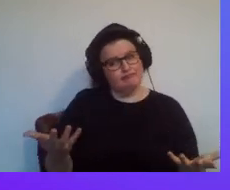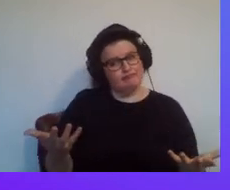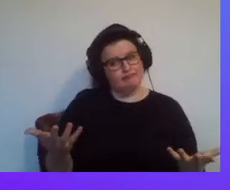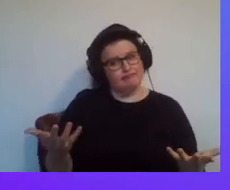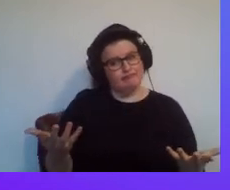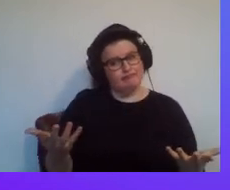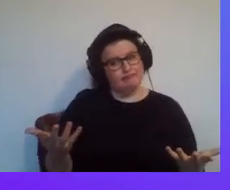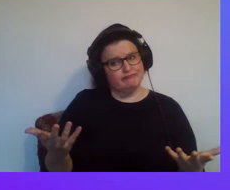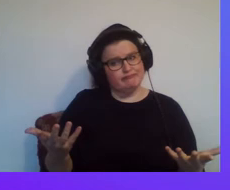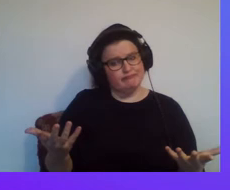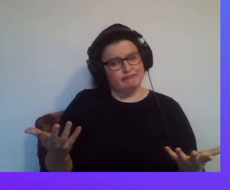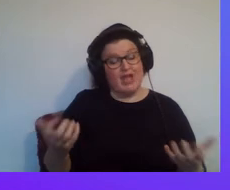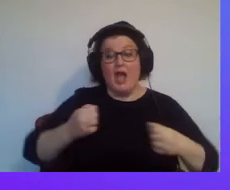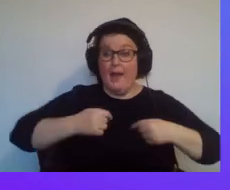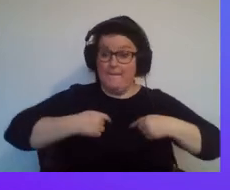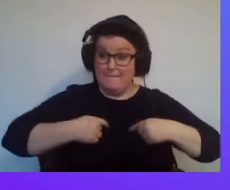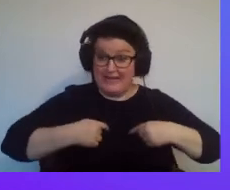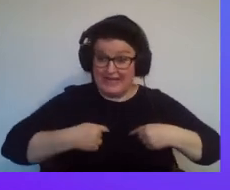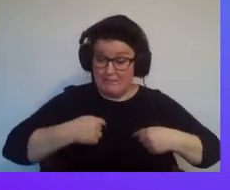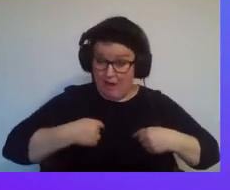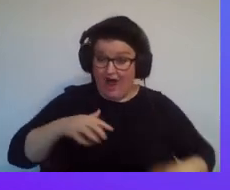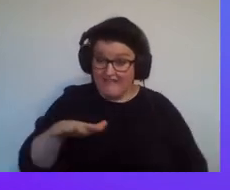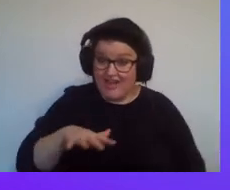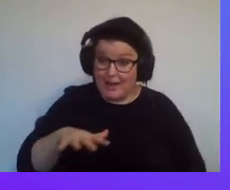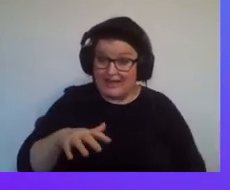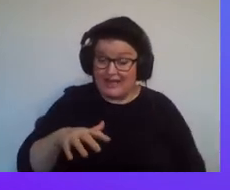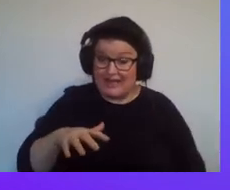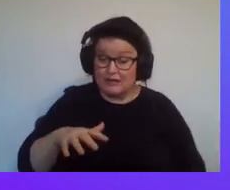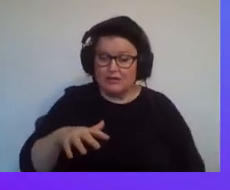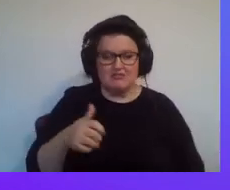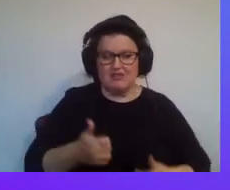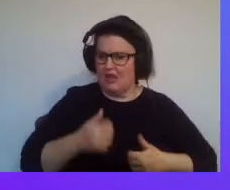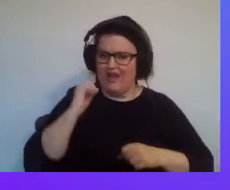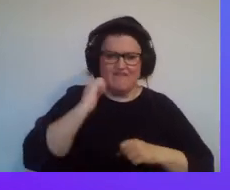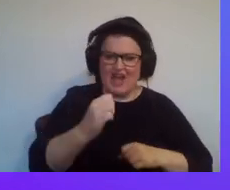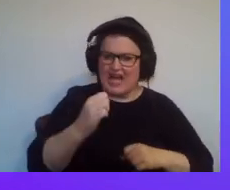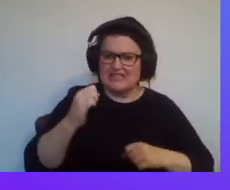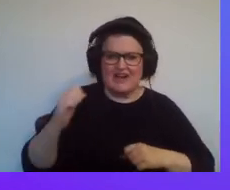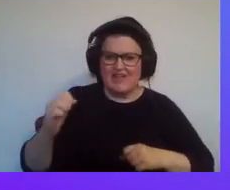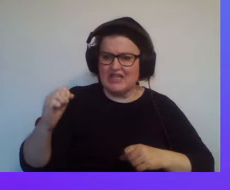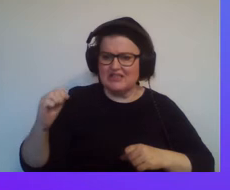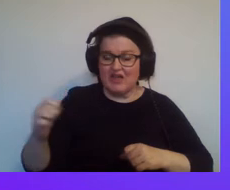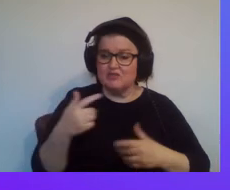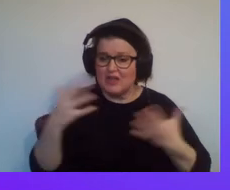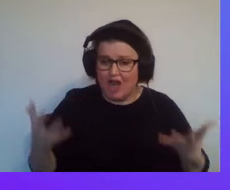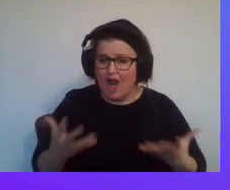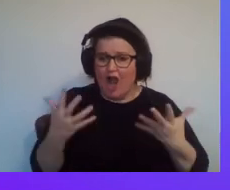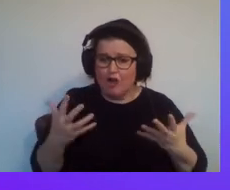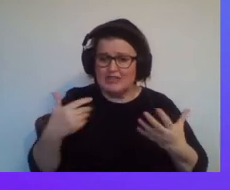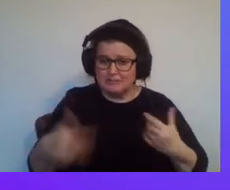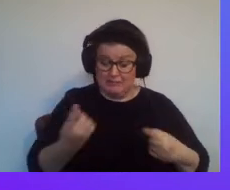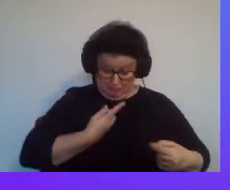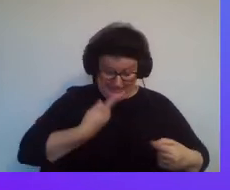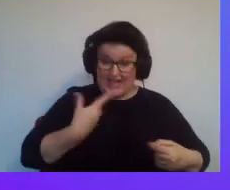it. I don't understand why people are so scared. What makes us communities is what